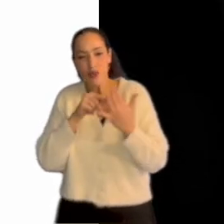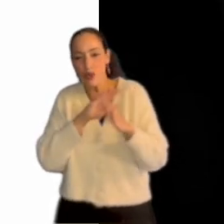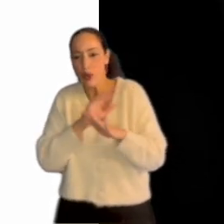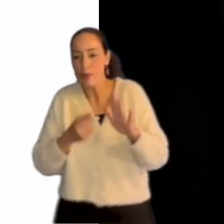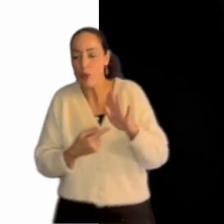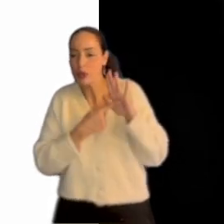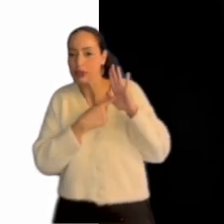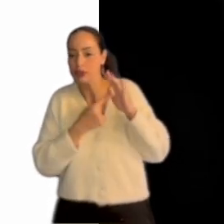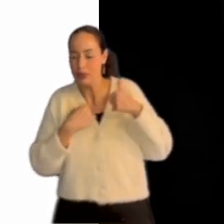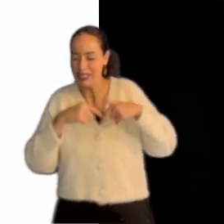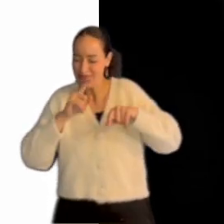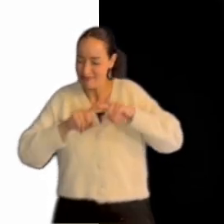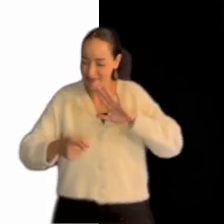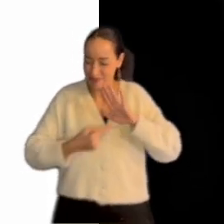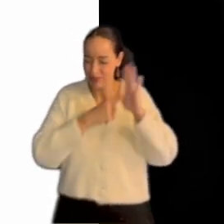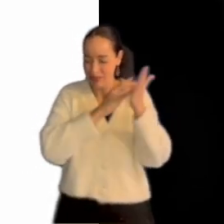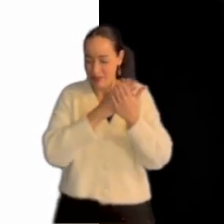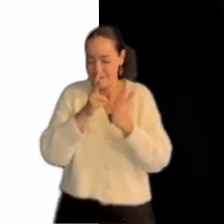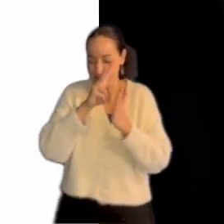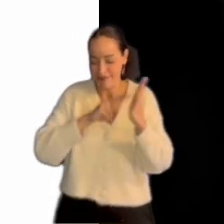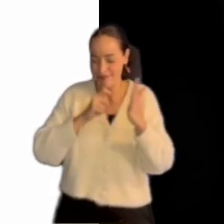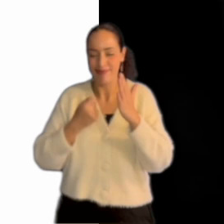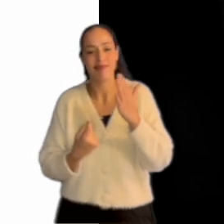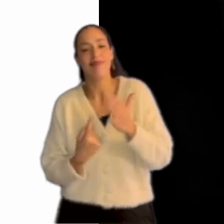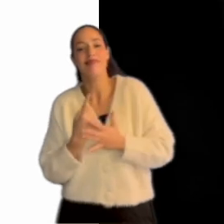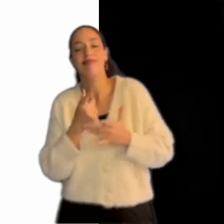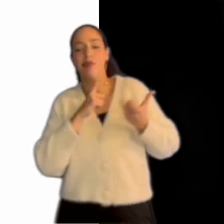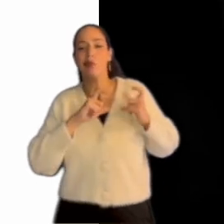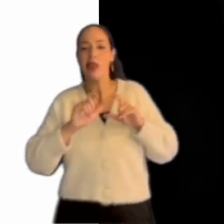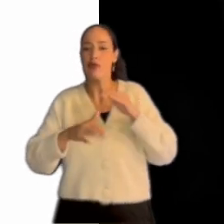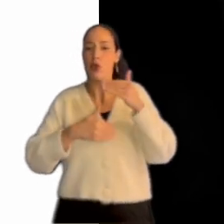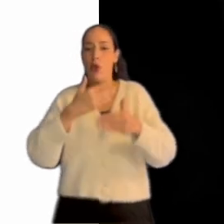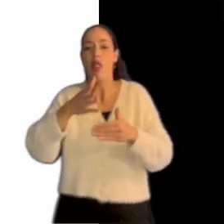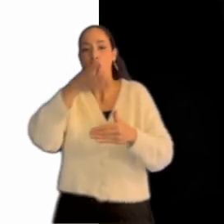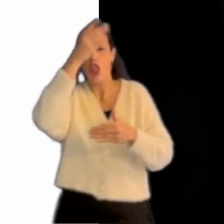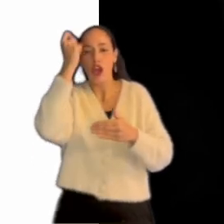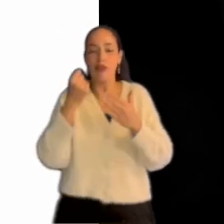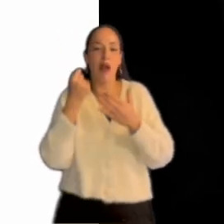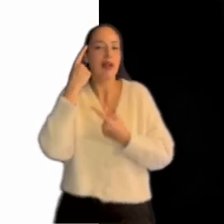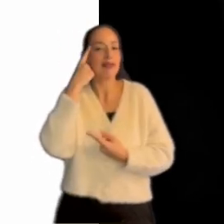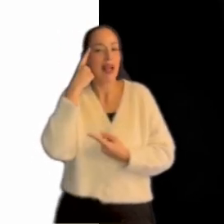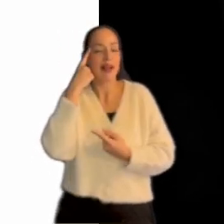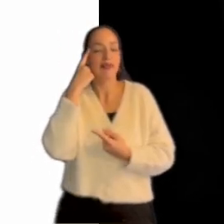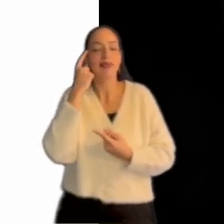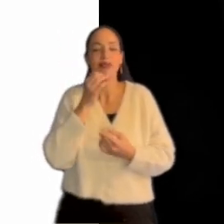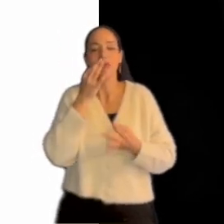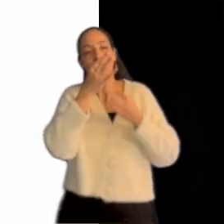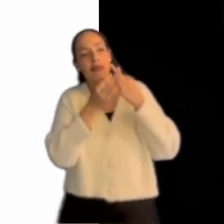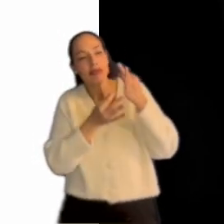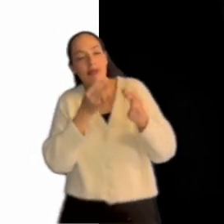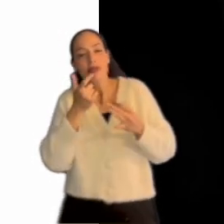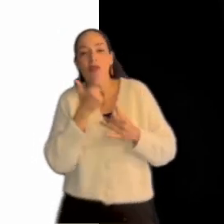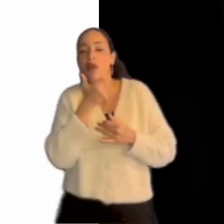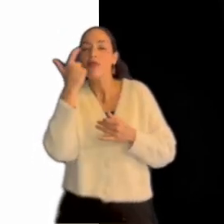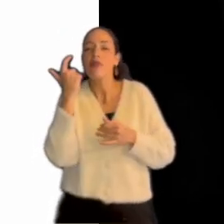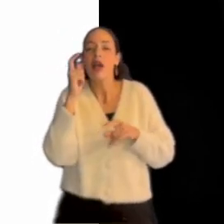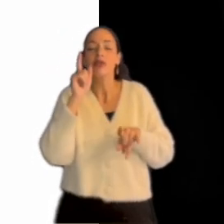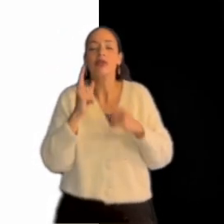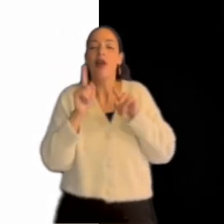and understand, to ask questions and to find answers. In doing so, my commitment to this work is reawakened and